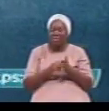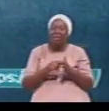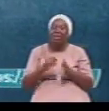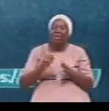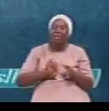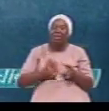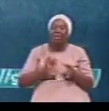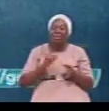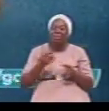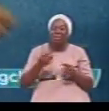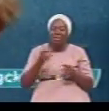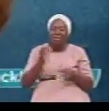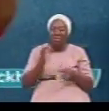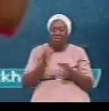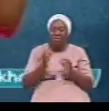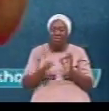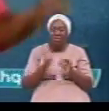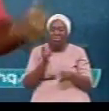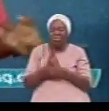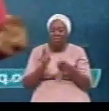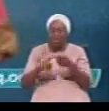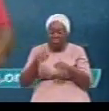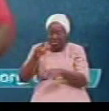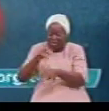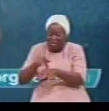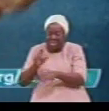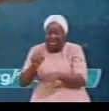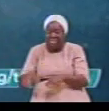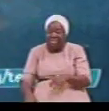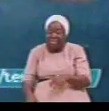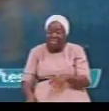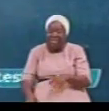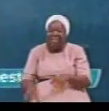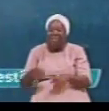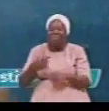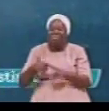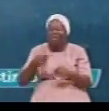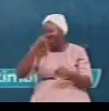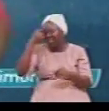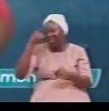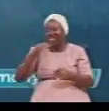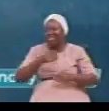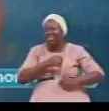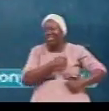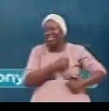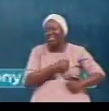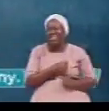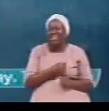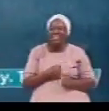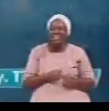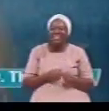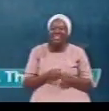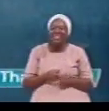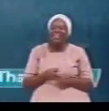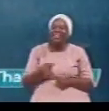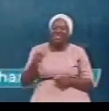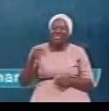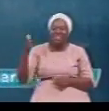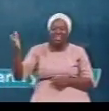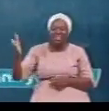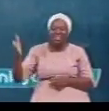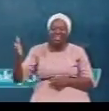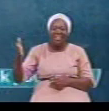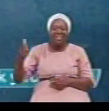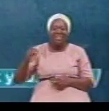I have even just to touch his garment. But because of, you know, what the arrangement here, we are somewhere there very far. I was